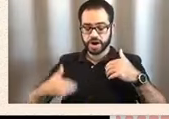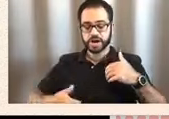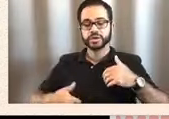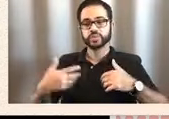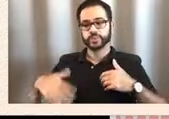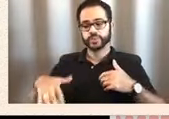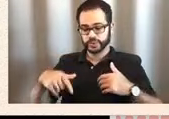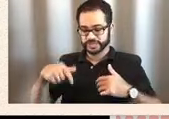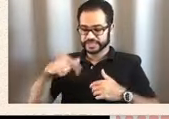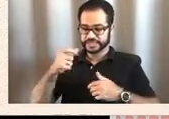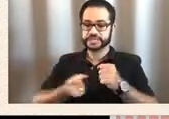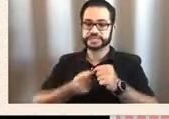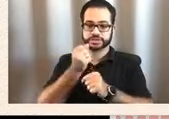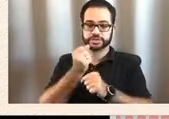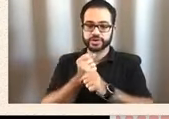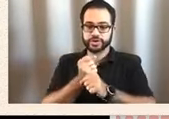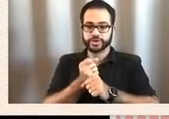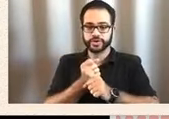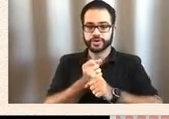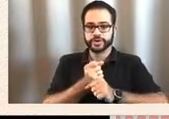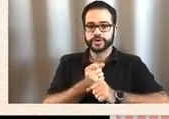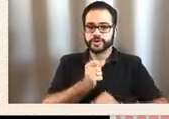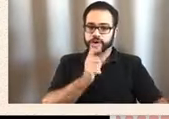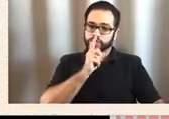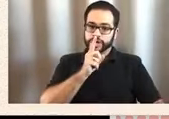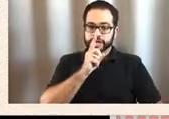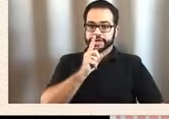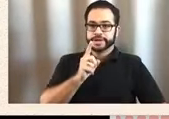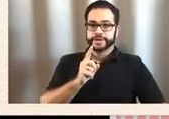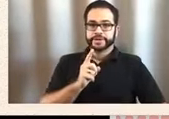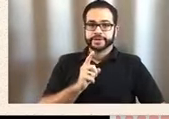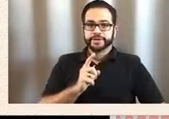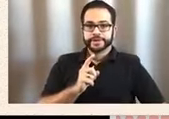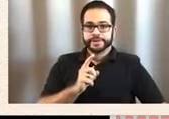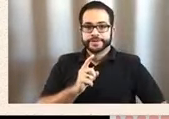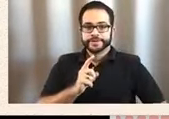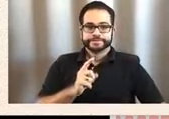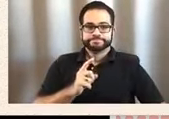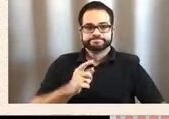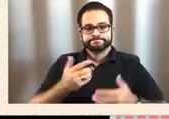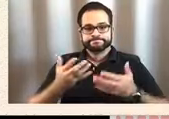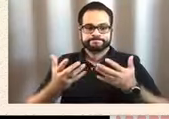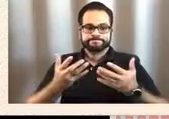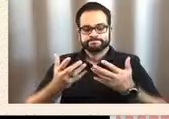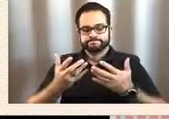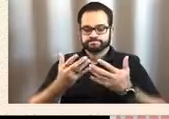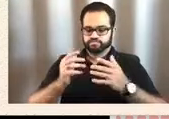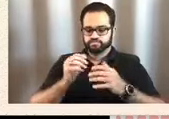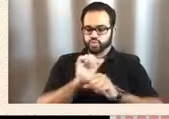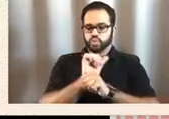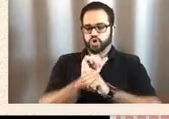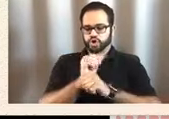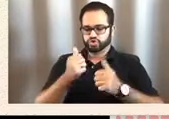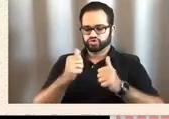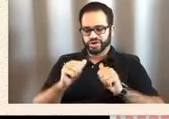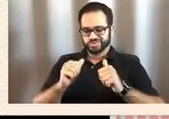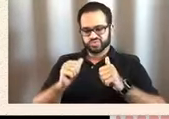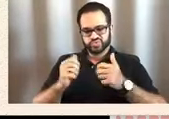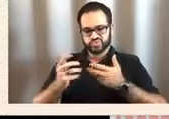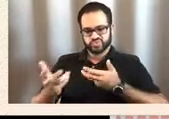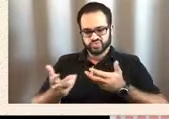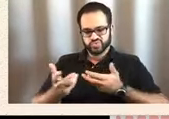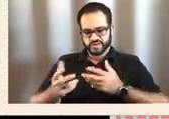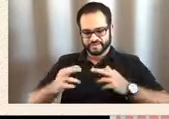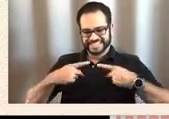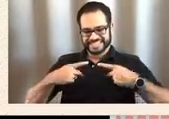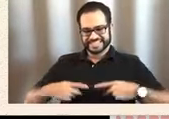been a means of working physically on rehabilitation to get